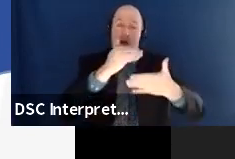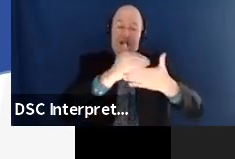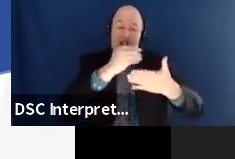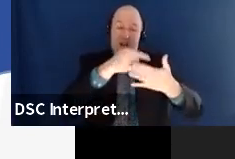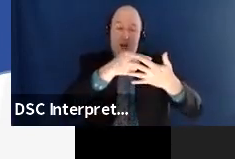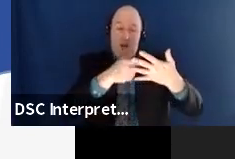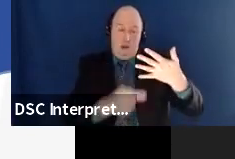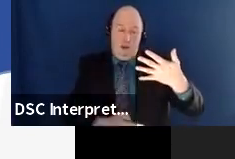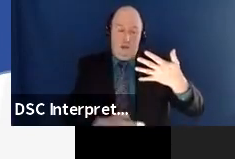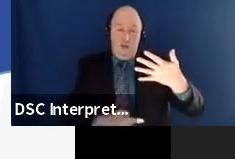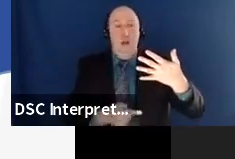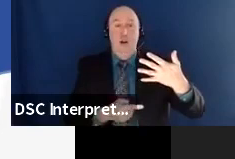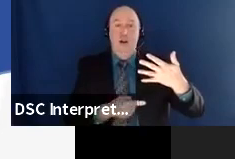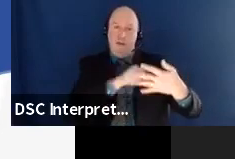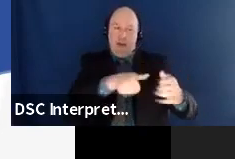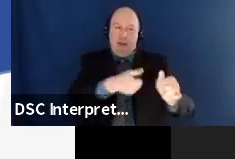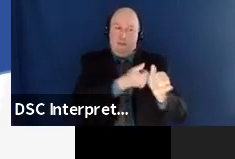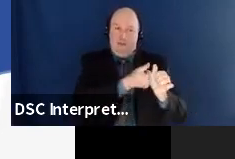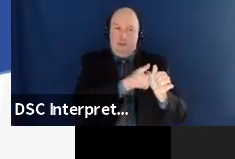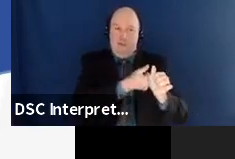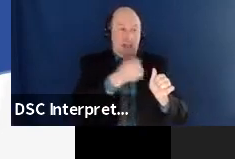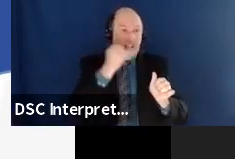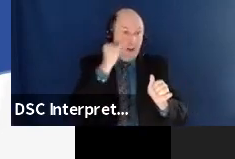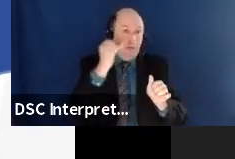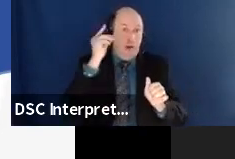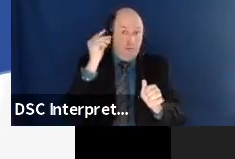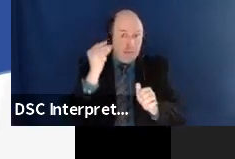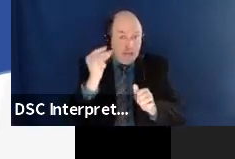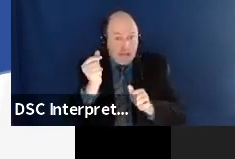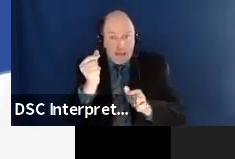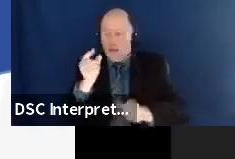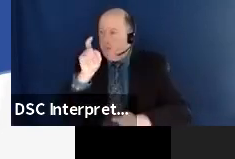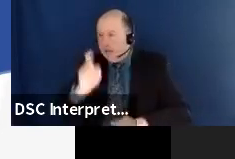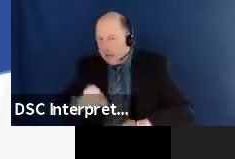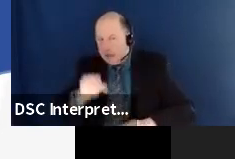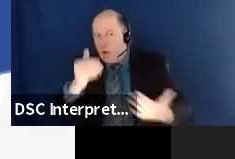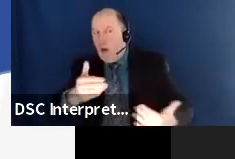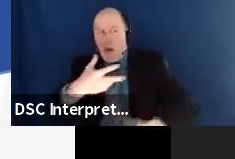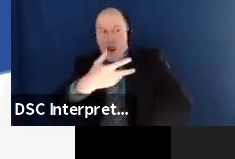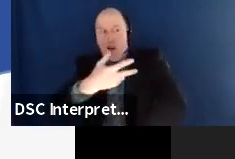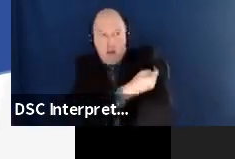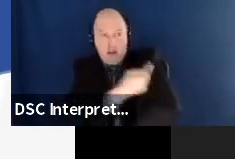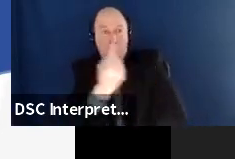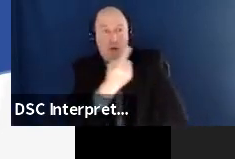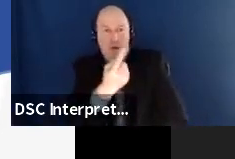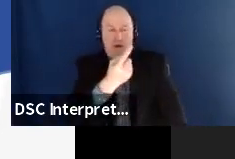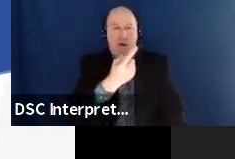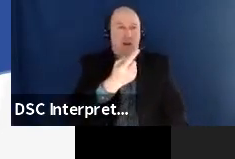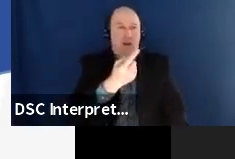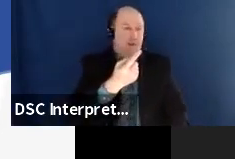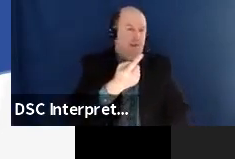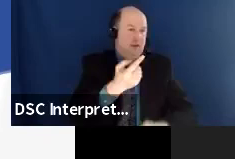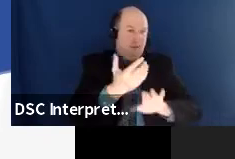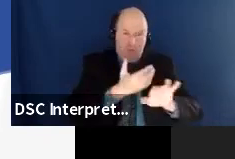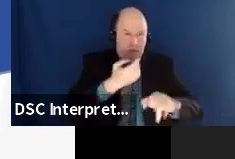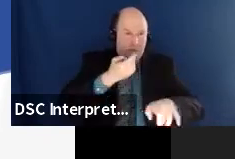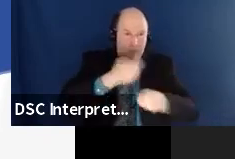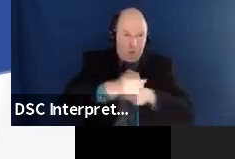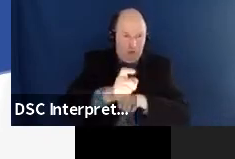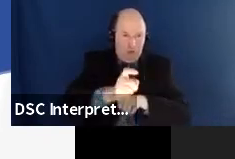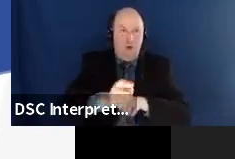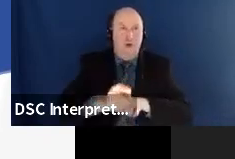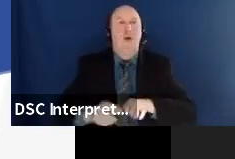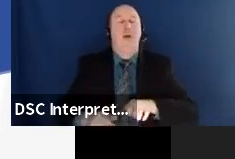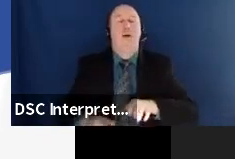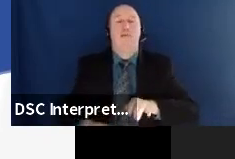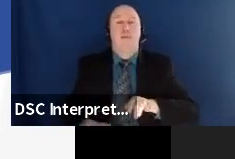we can call when we have to immediately get these doses into somebody's arms before they go. So we're going to